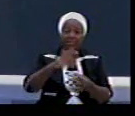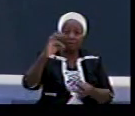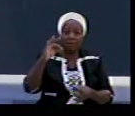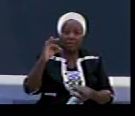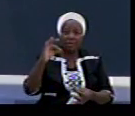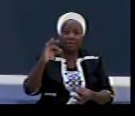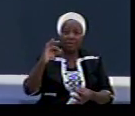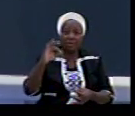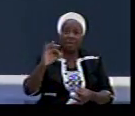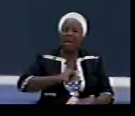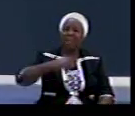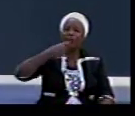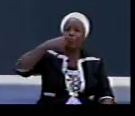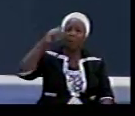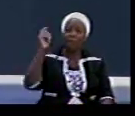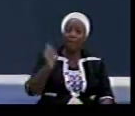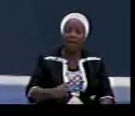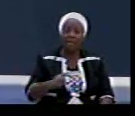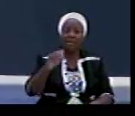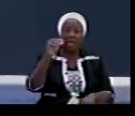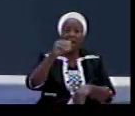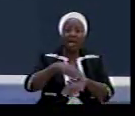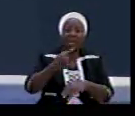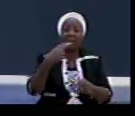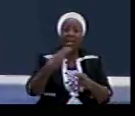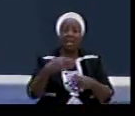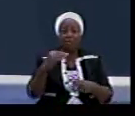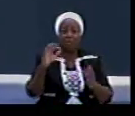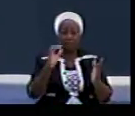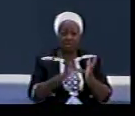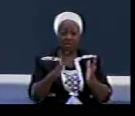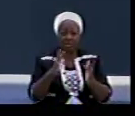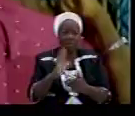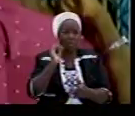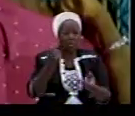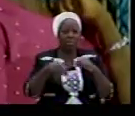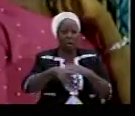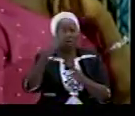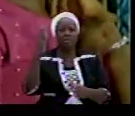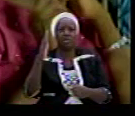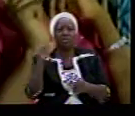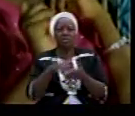the command, at the name of Jesus, will come out tonight.